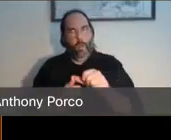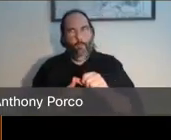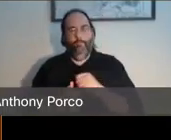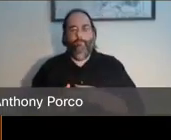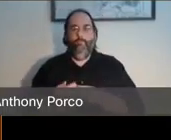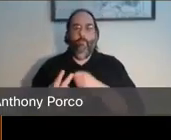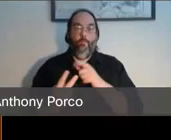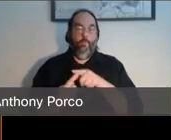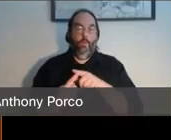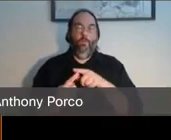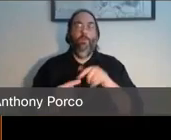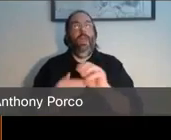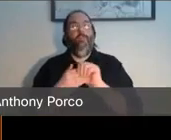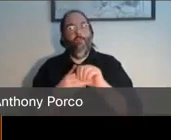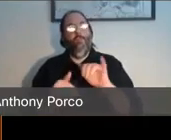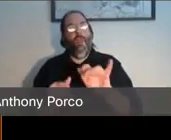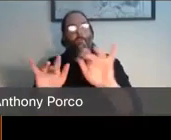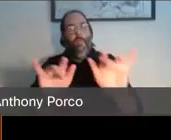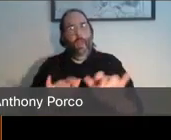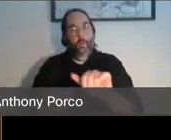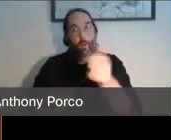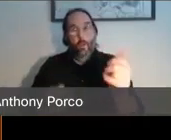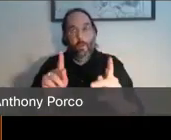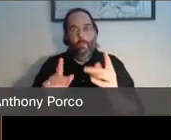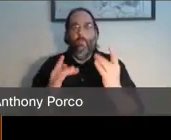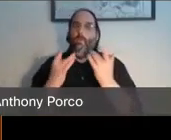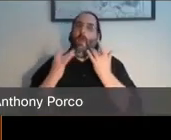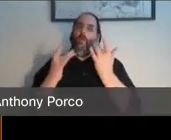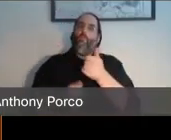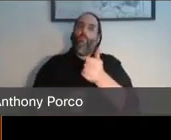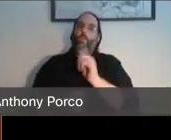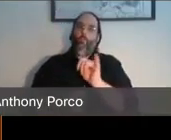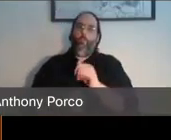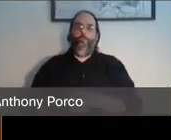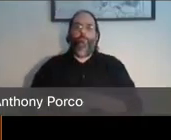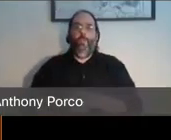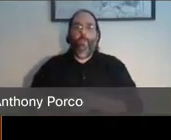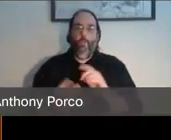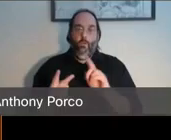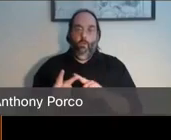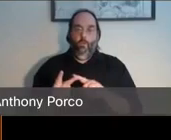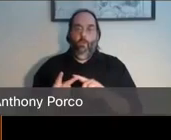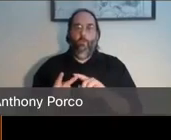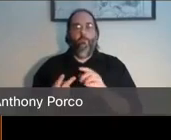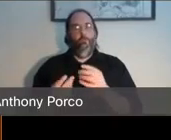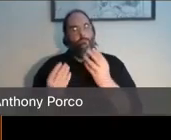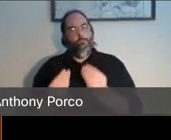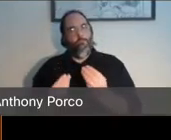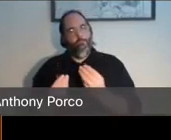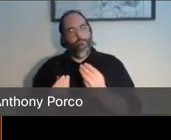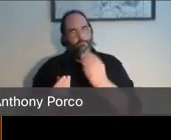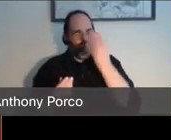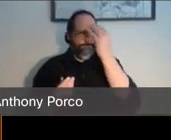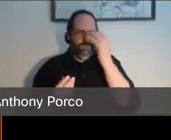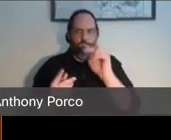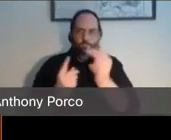One, be flexible and compassionate towards ourselves and others. Two, be empathetic